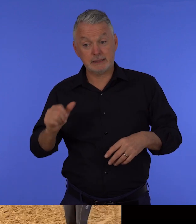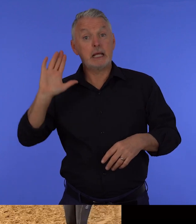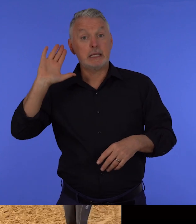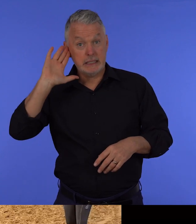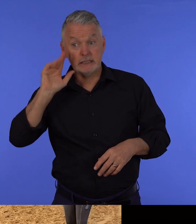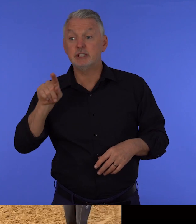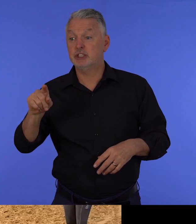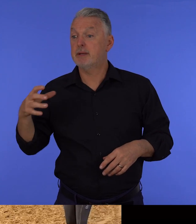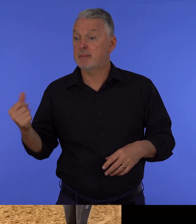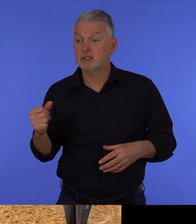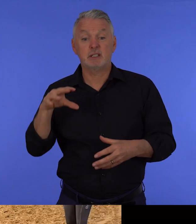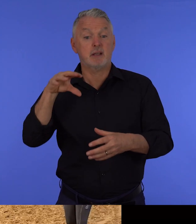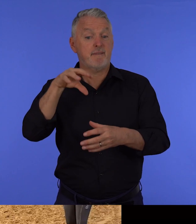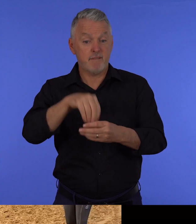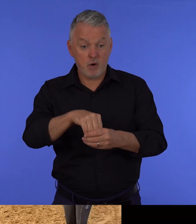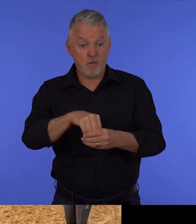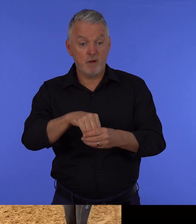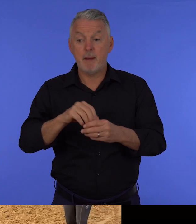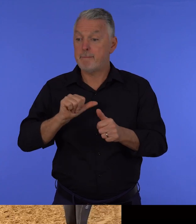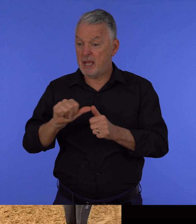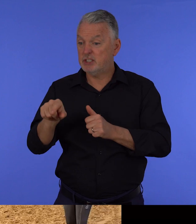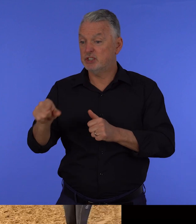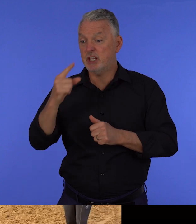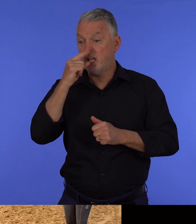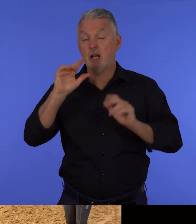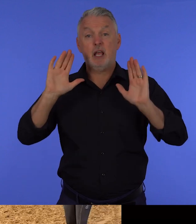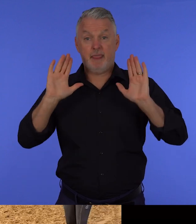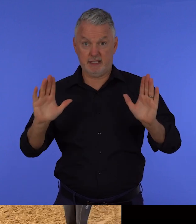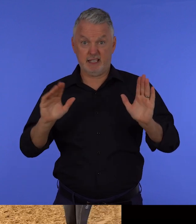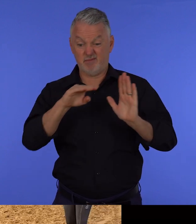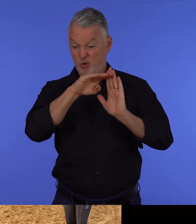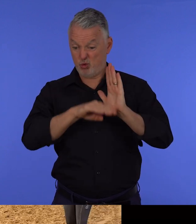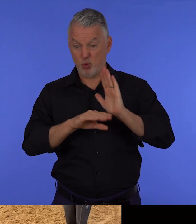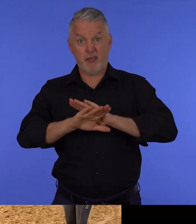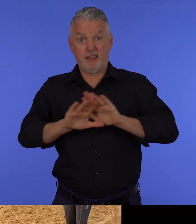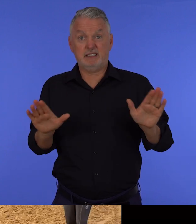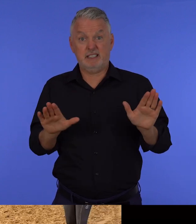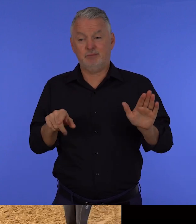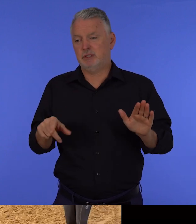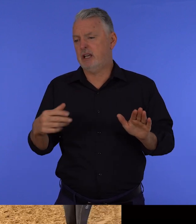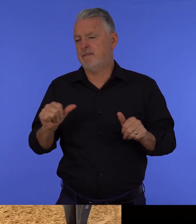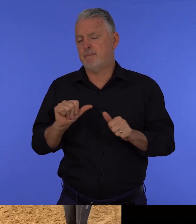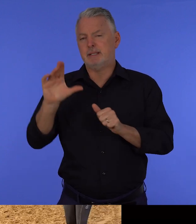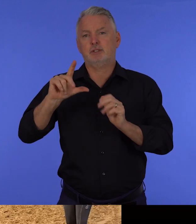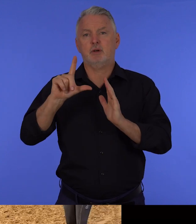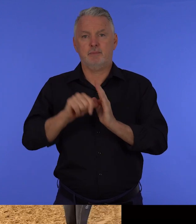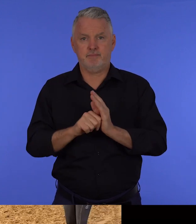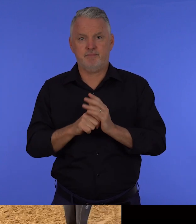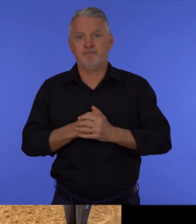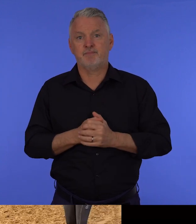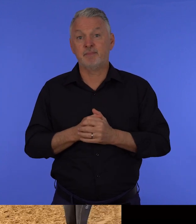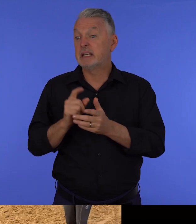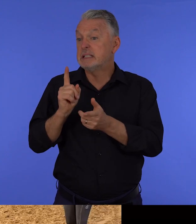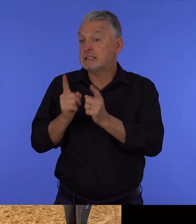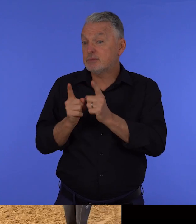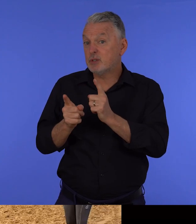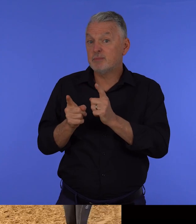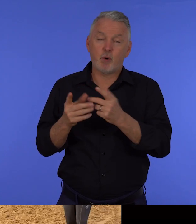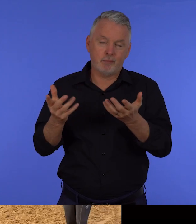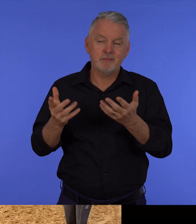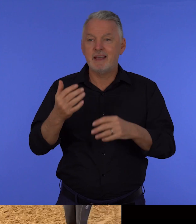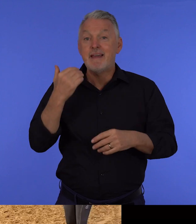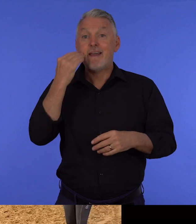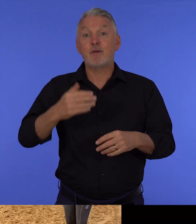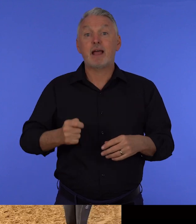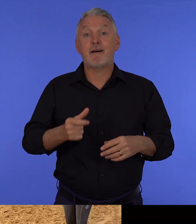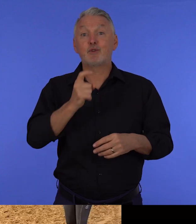kids. The expectation is that she listens. The expectation is that she joins in and participates as best she can. And she has a